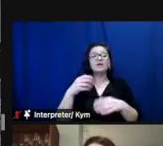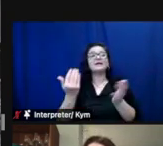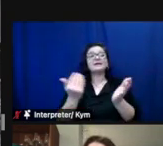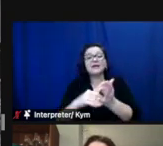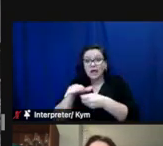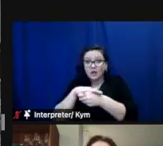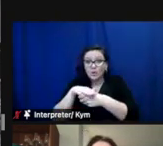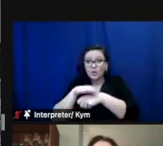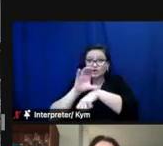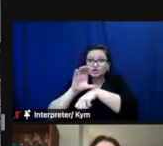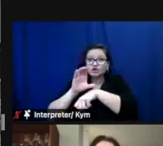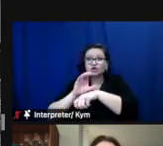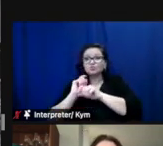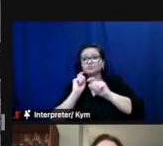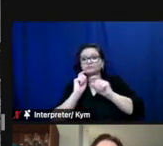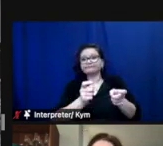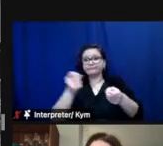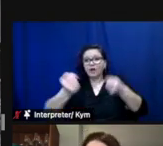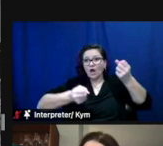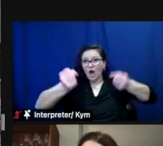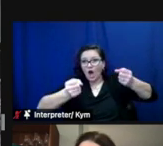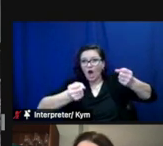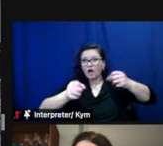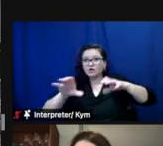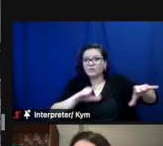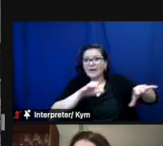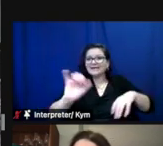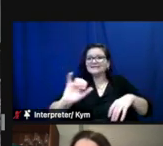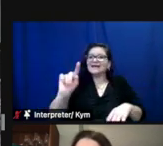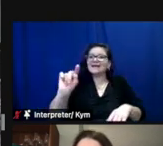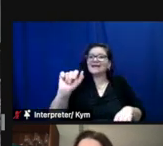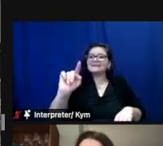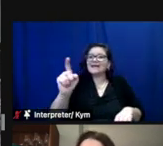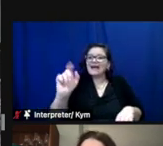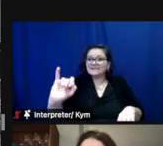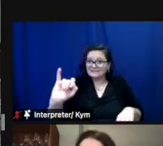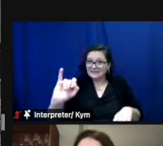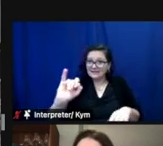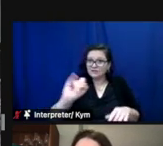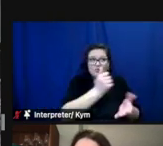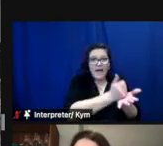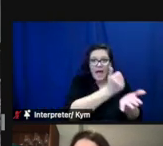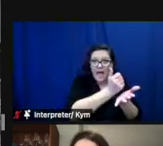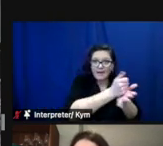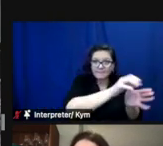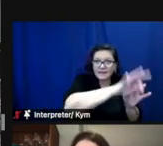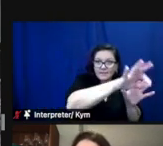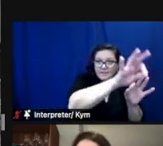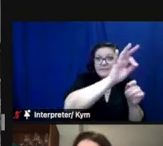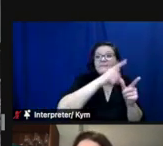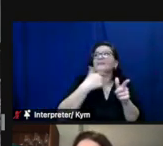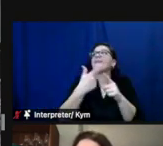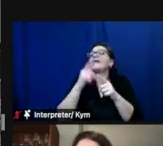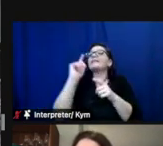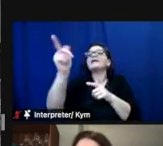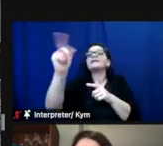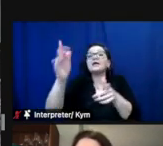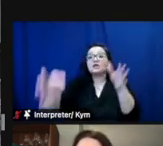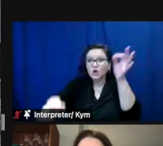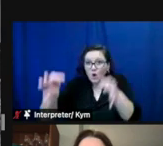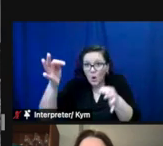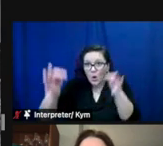some station wagons as taxis that would pick people up. And then this was finally ended when the courts found that segregated bus system